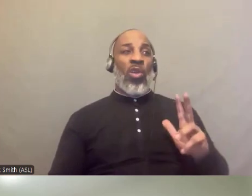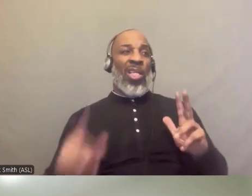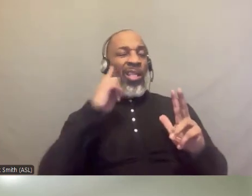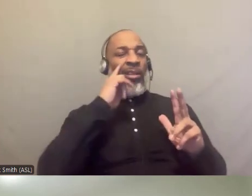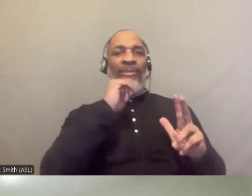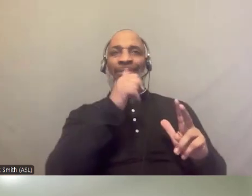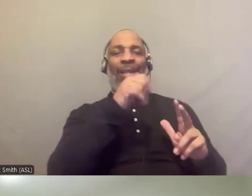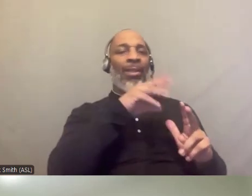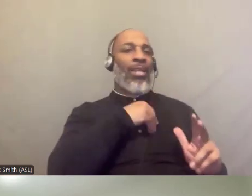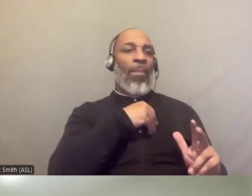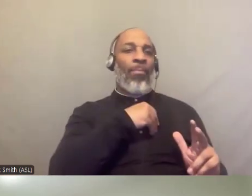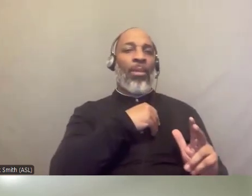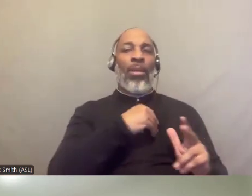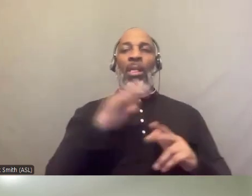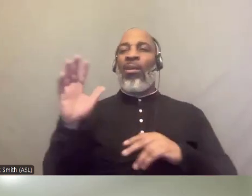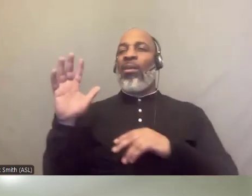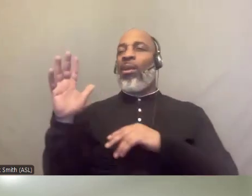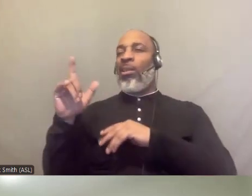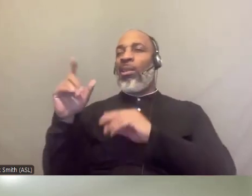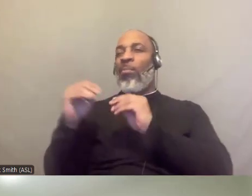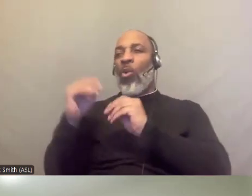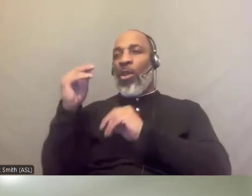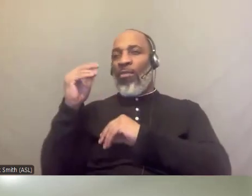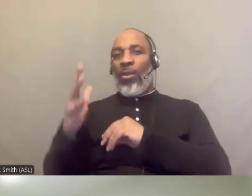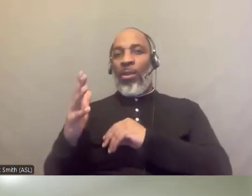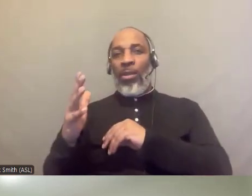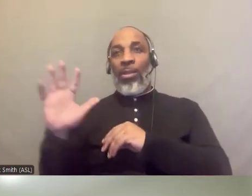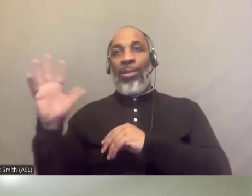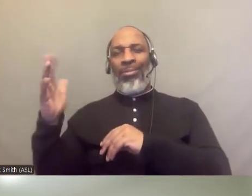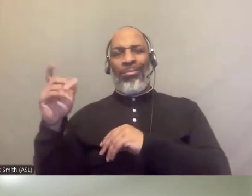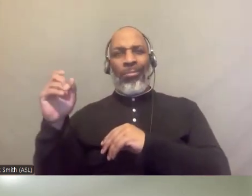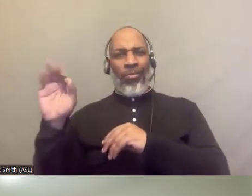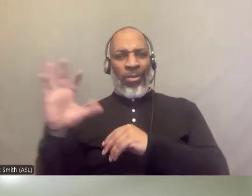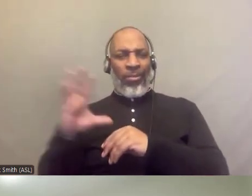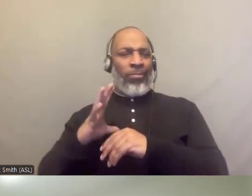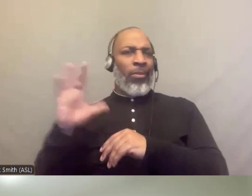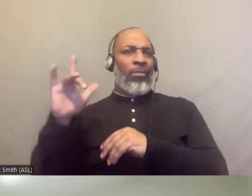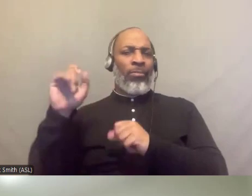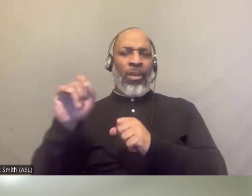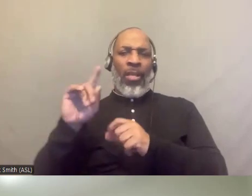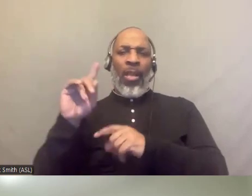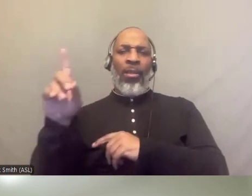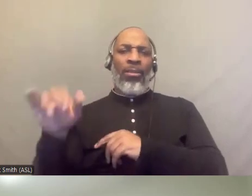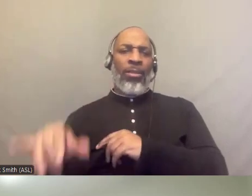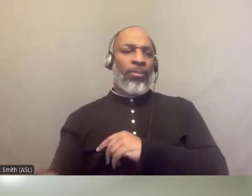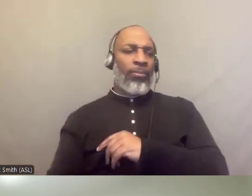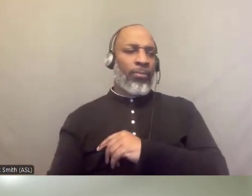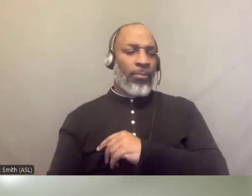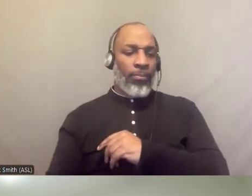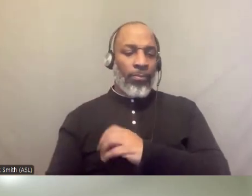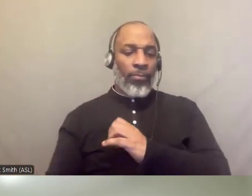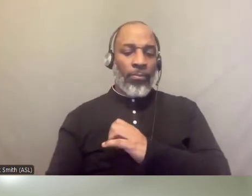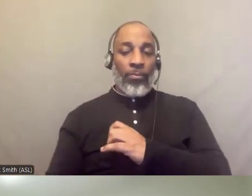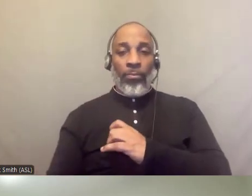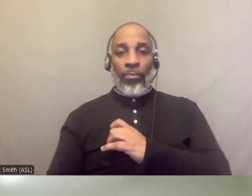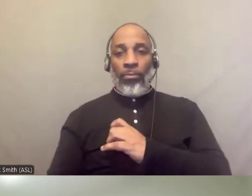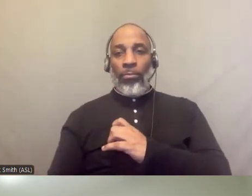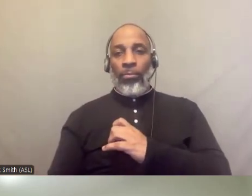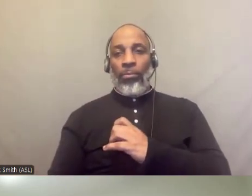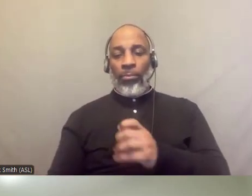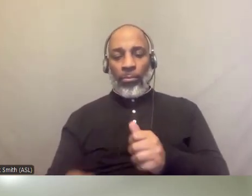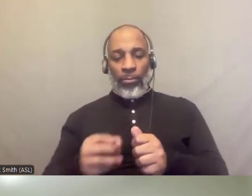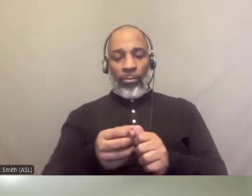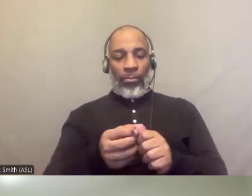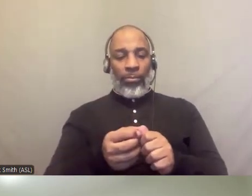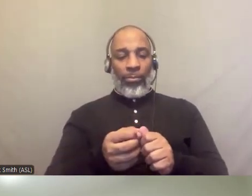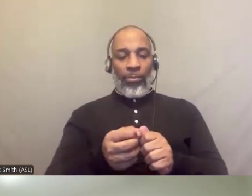About a fifth think we need more information, and about a fifth think this is okay. So should have a robust discussion on this one. That's